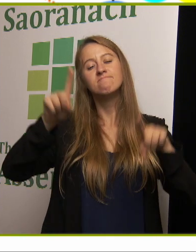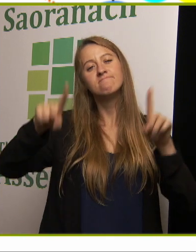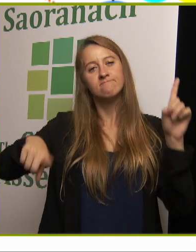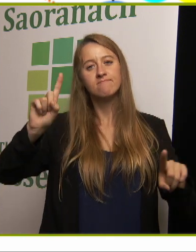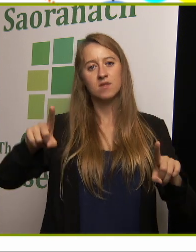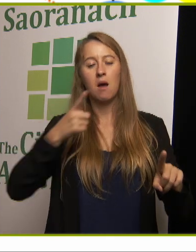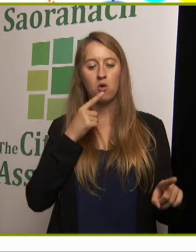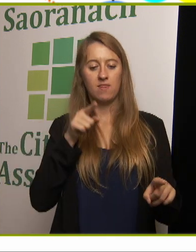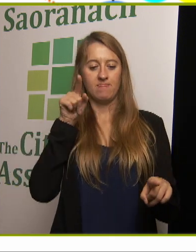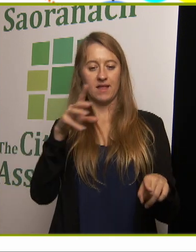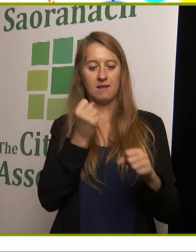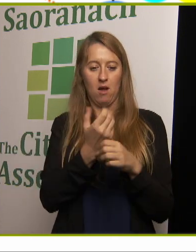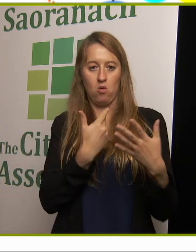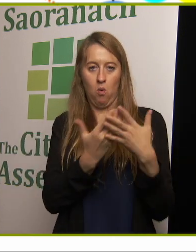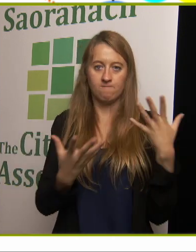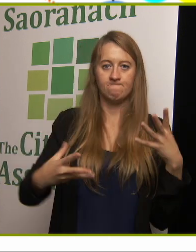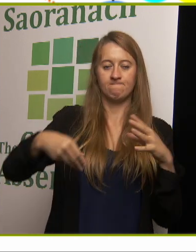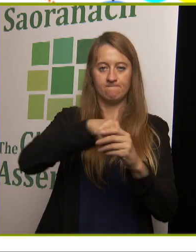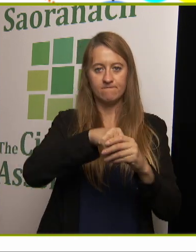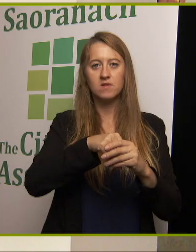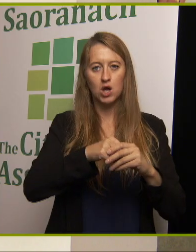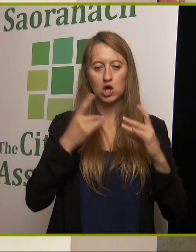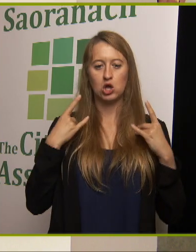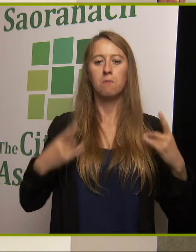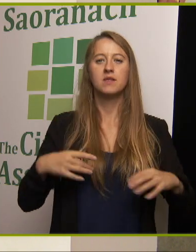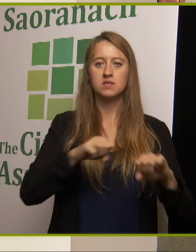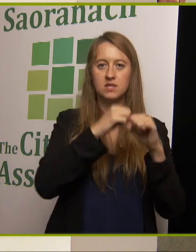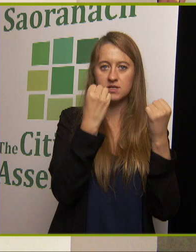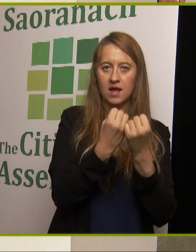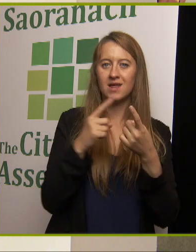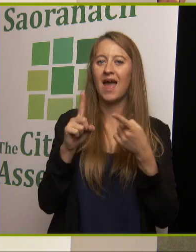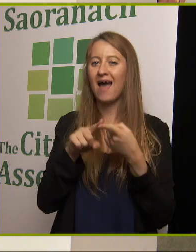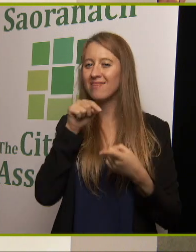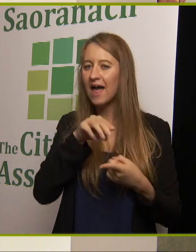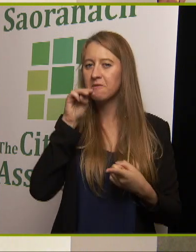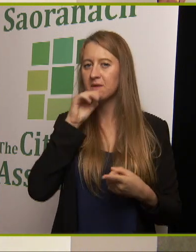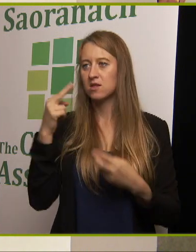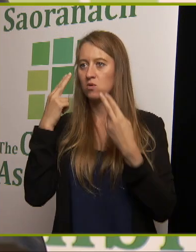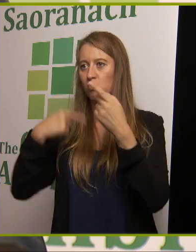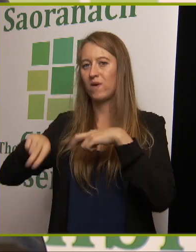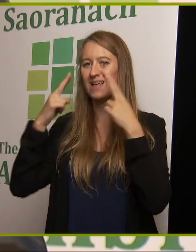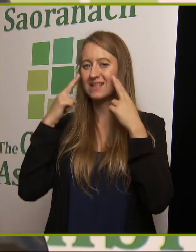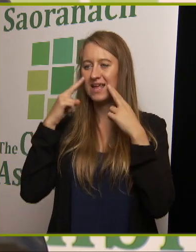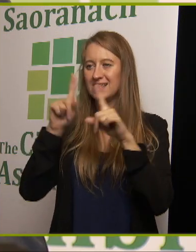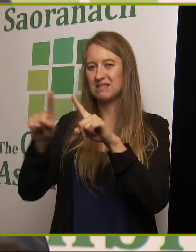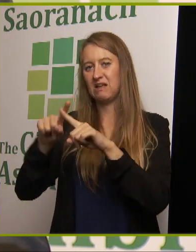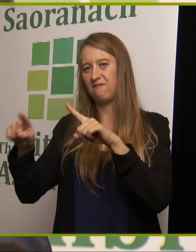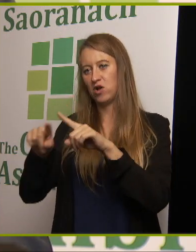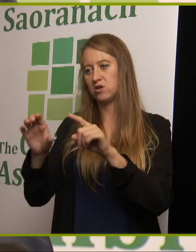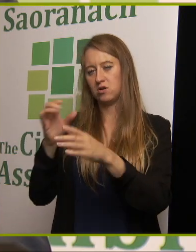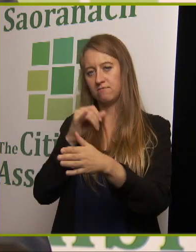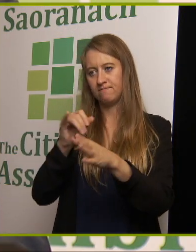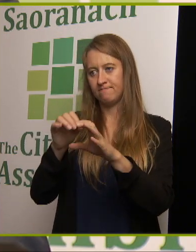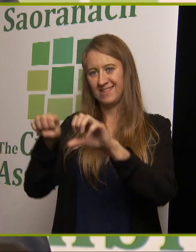society tick. And they lead to those activities. So agriculture, fisheries, tourism. And those activities then exert a